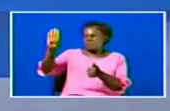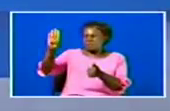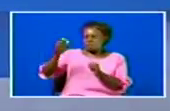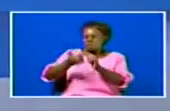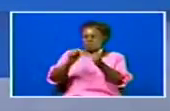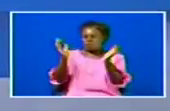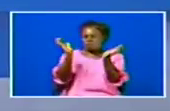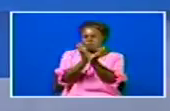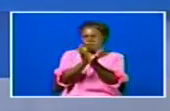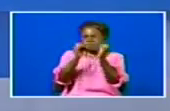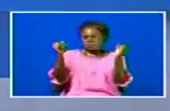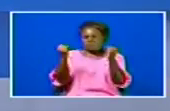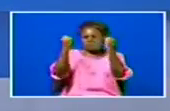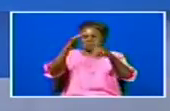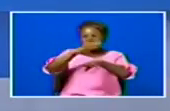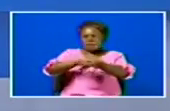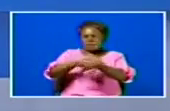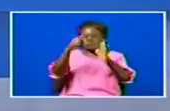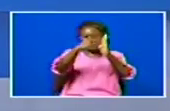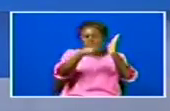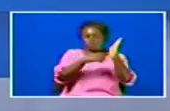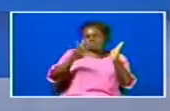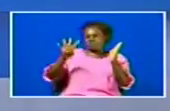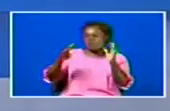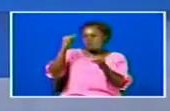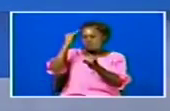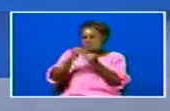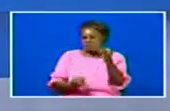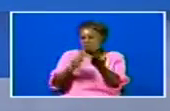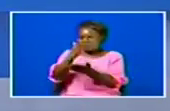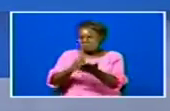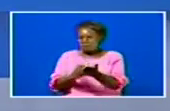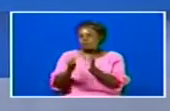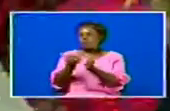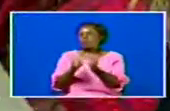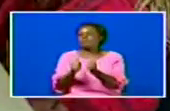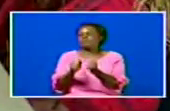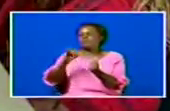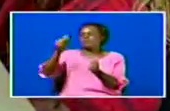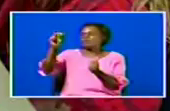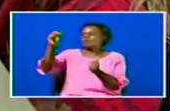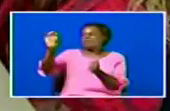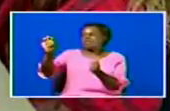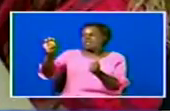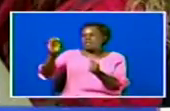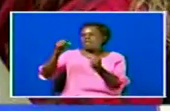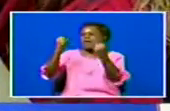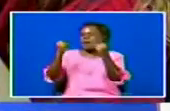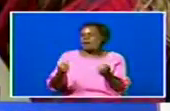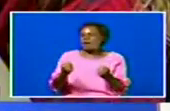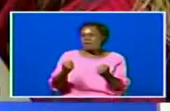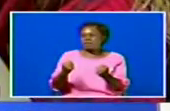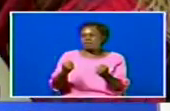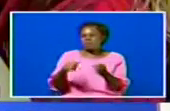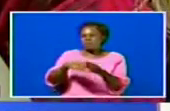The victory ensured Mwikali had 4 points going into the last 2 rounds of the tournament. Jane Wambugu found the going tough after she